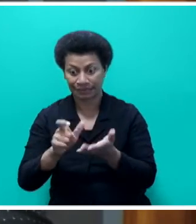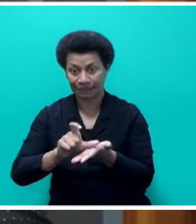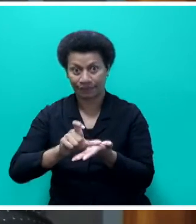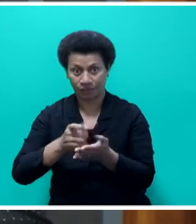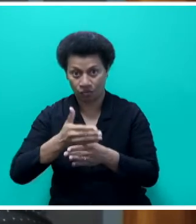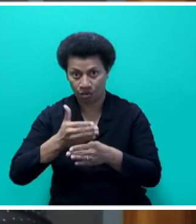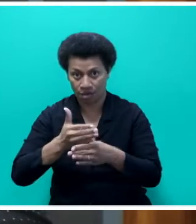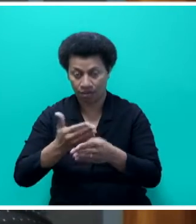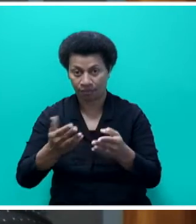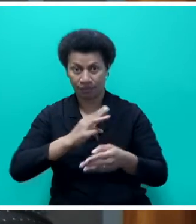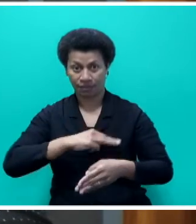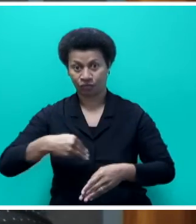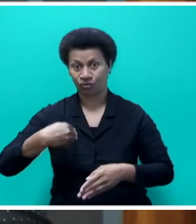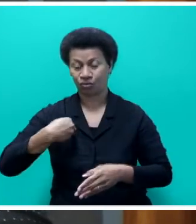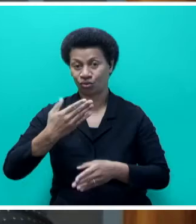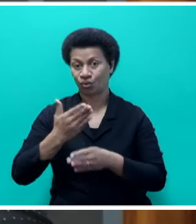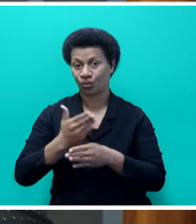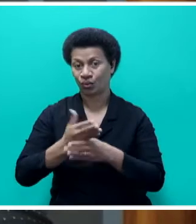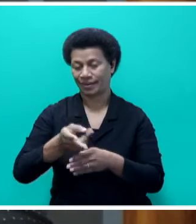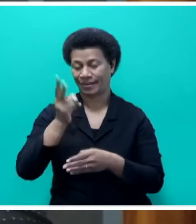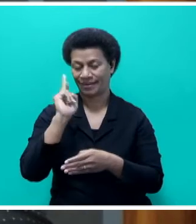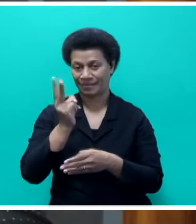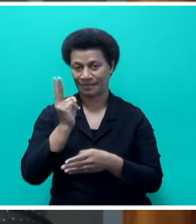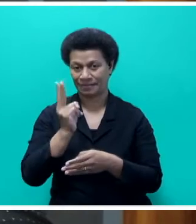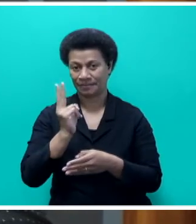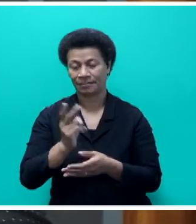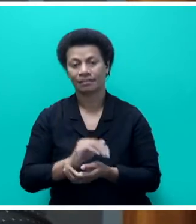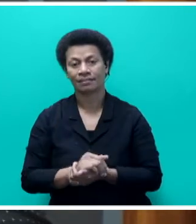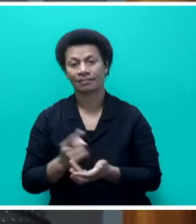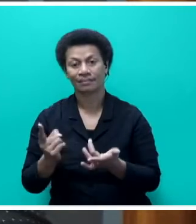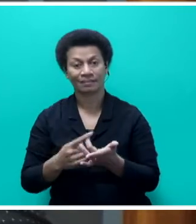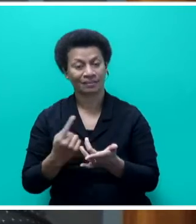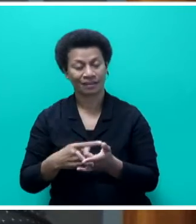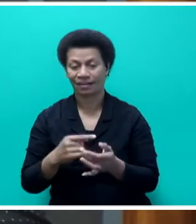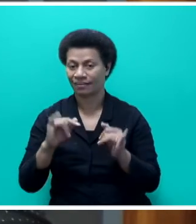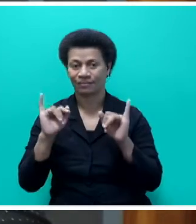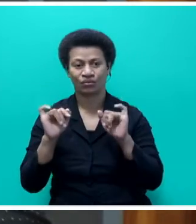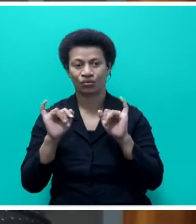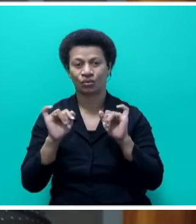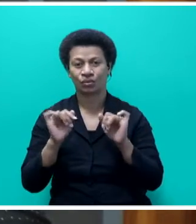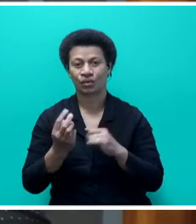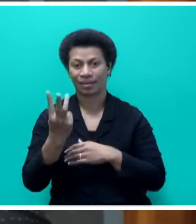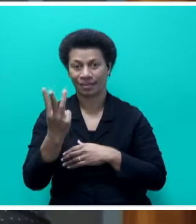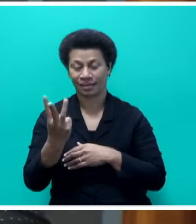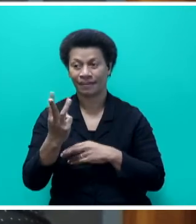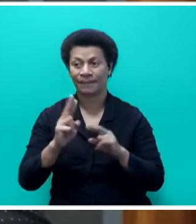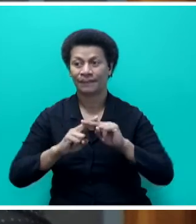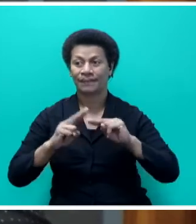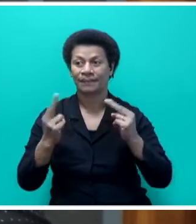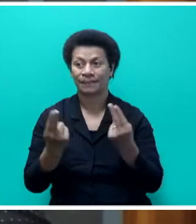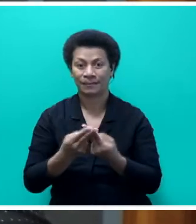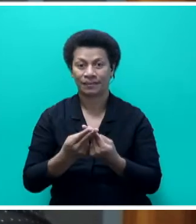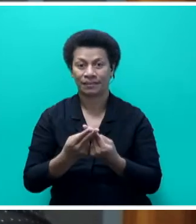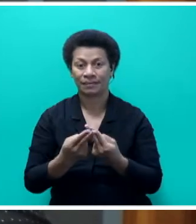Ministry is also working on, again, this is another huge issue. We've got 3 families that reside on that particular